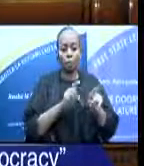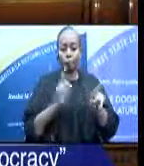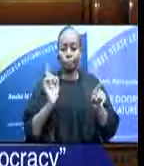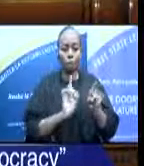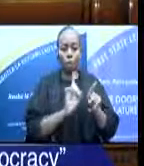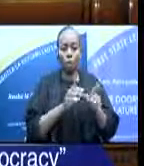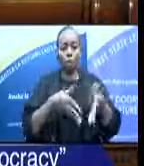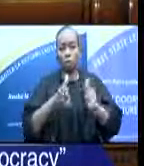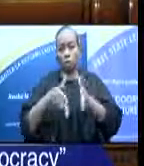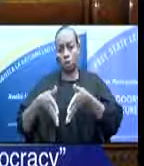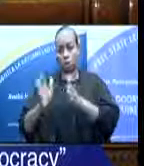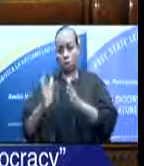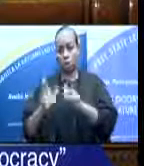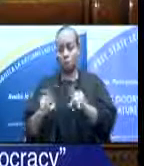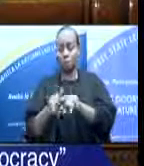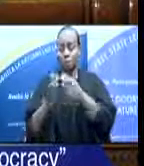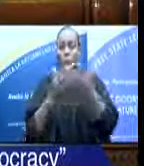communities.